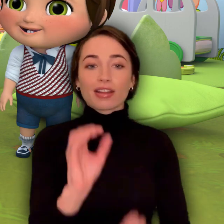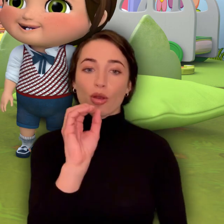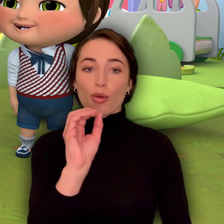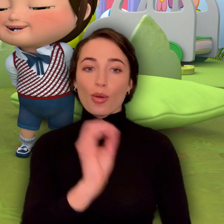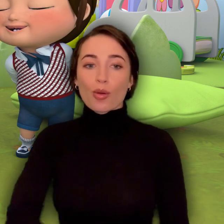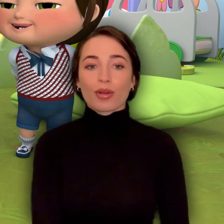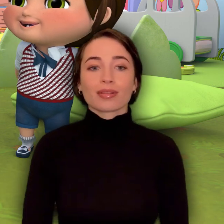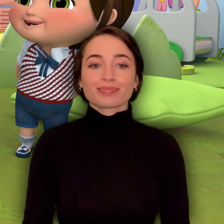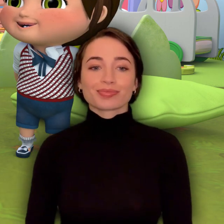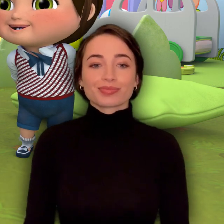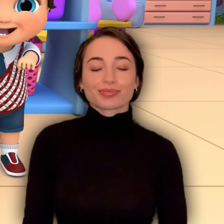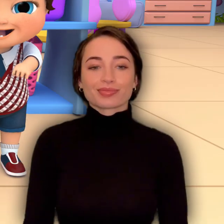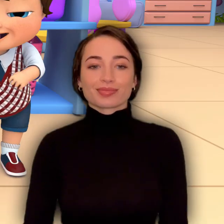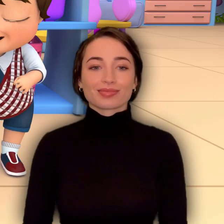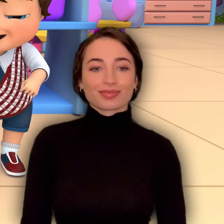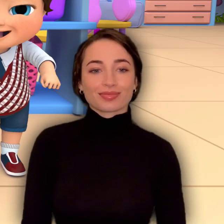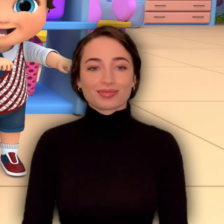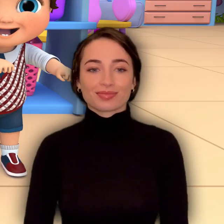e-i e-